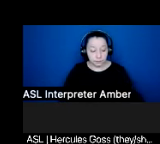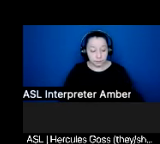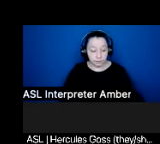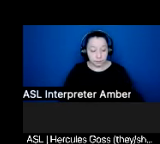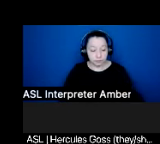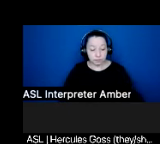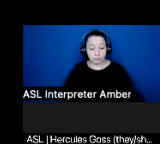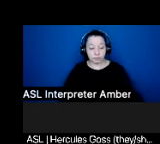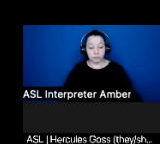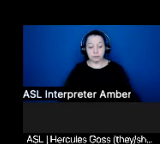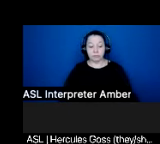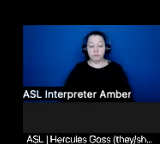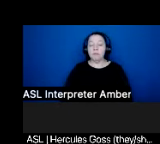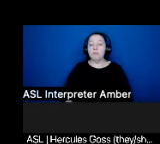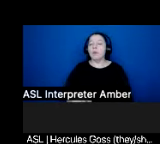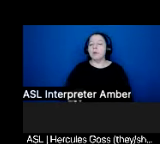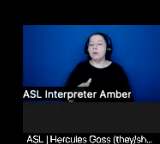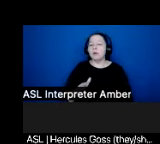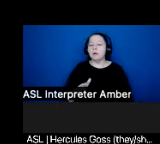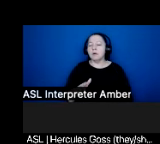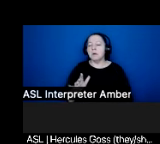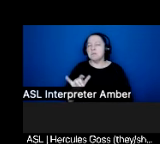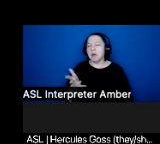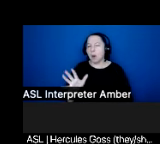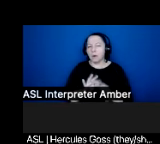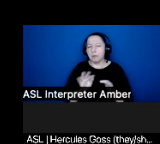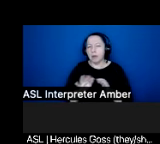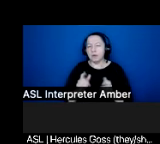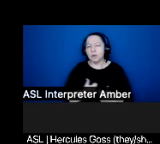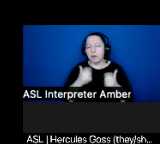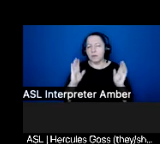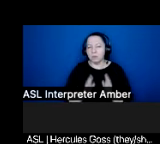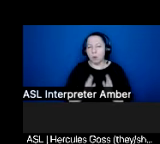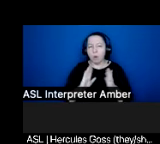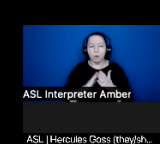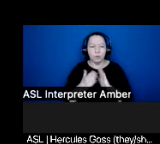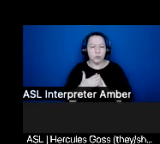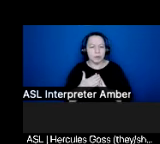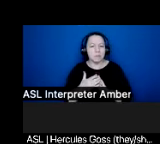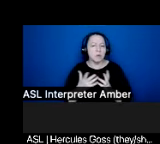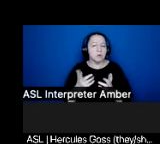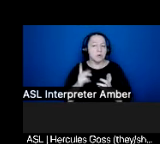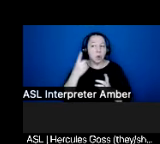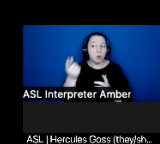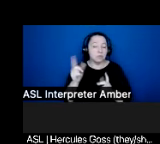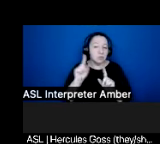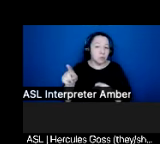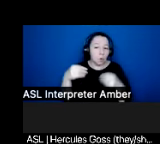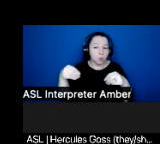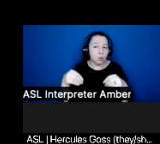Okay, so the other thing is like I said, we live in small communities. So what happens when you go to the store and you run into a